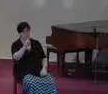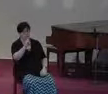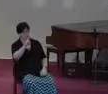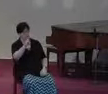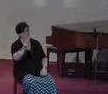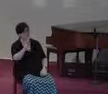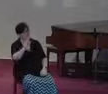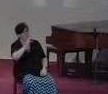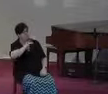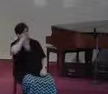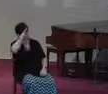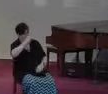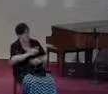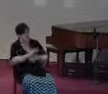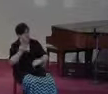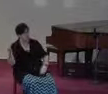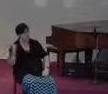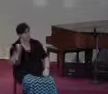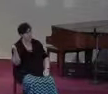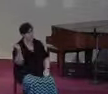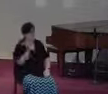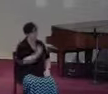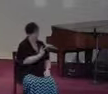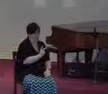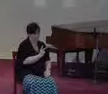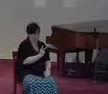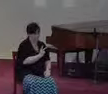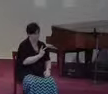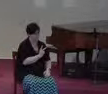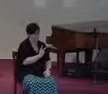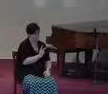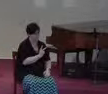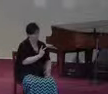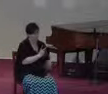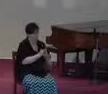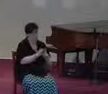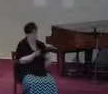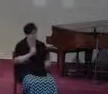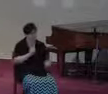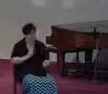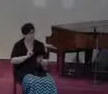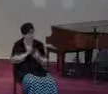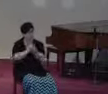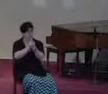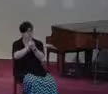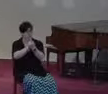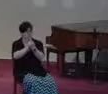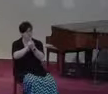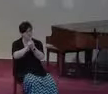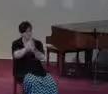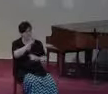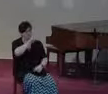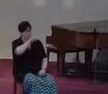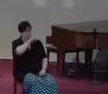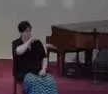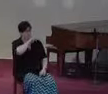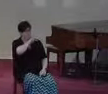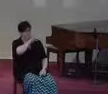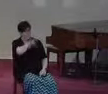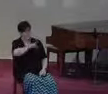son, comes back from encountering Pharaoh's number two man